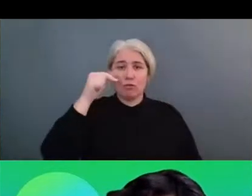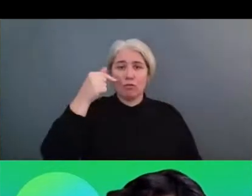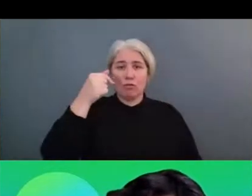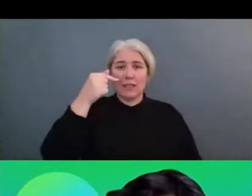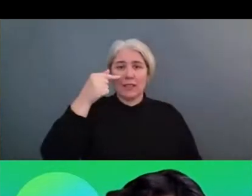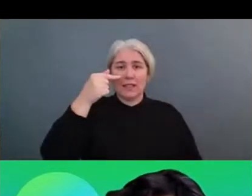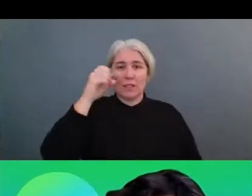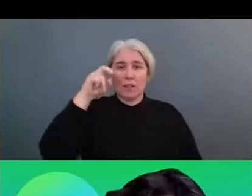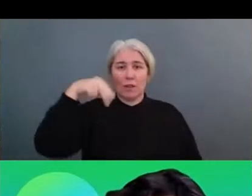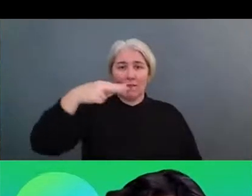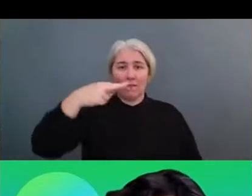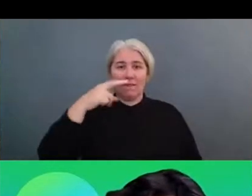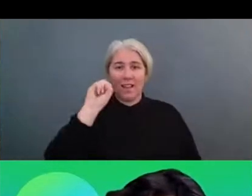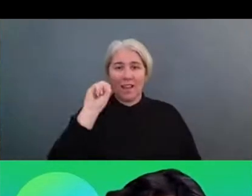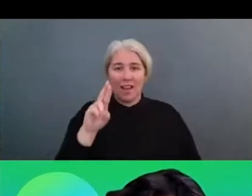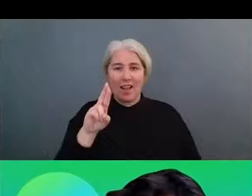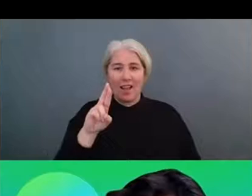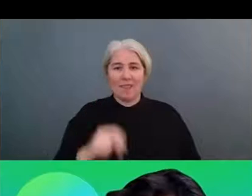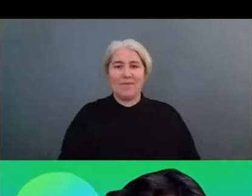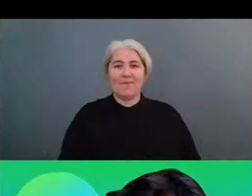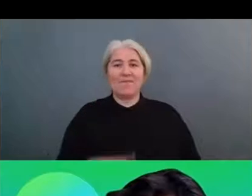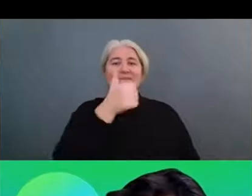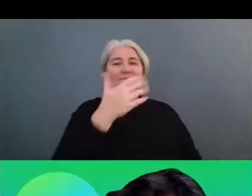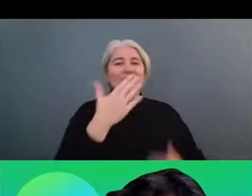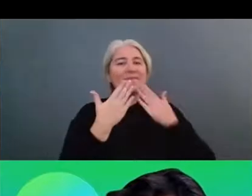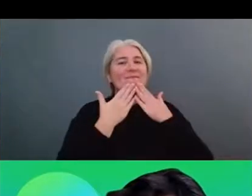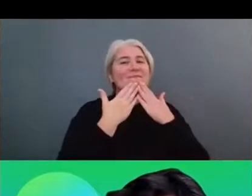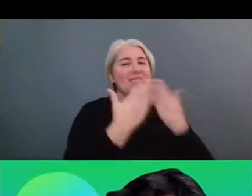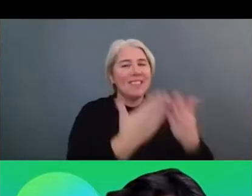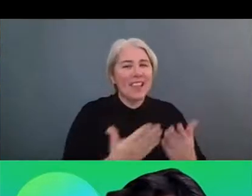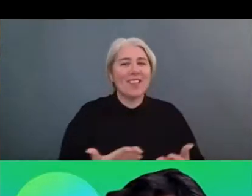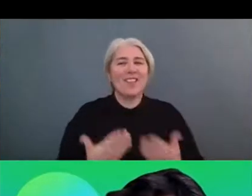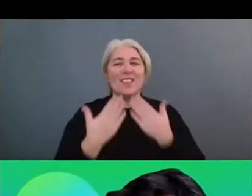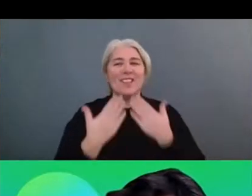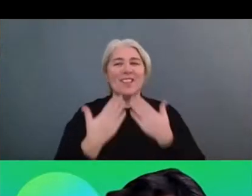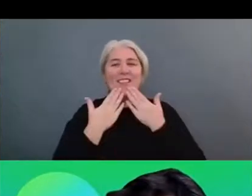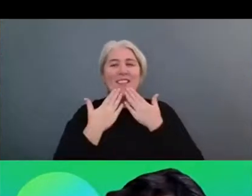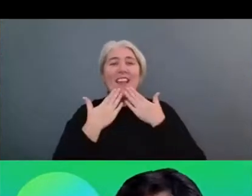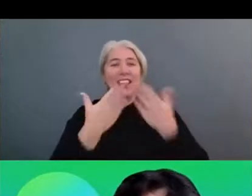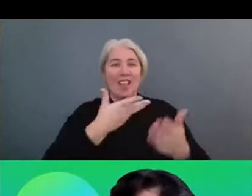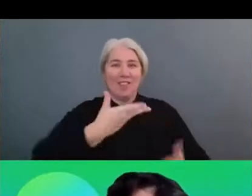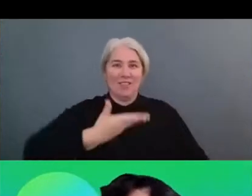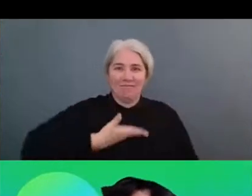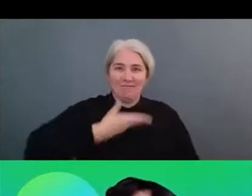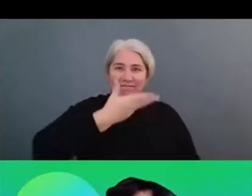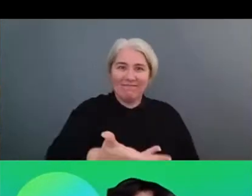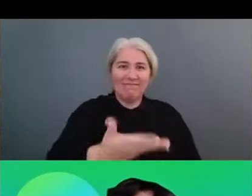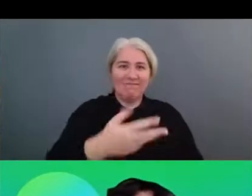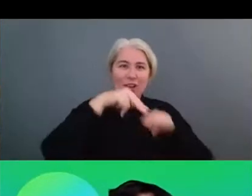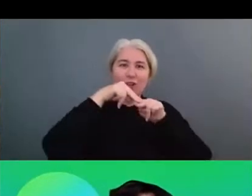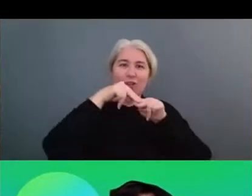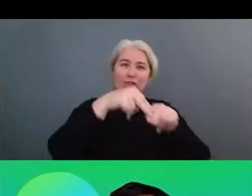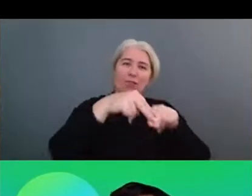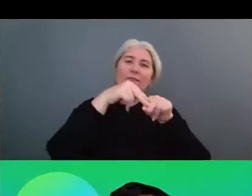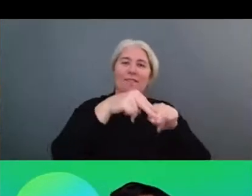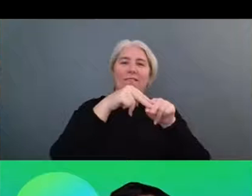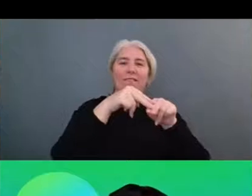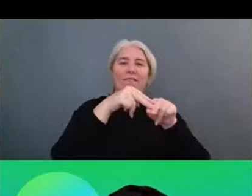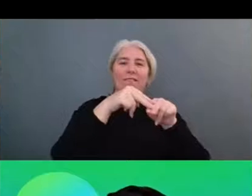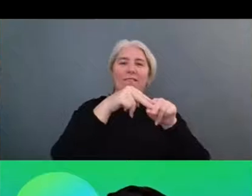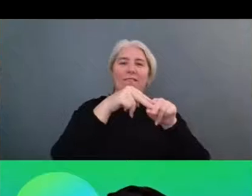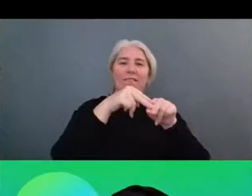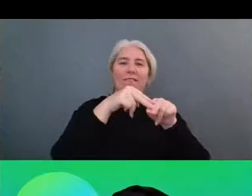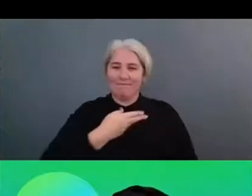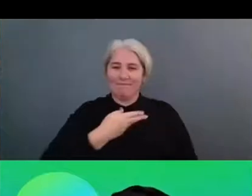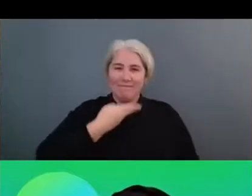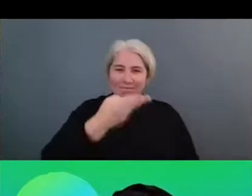Yeah, thanks, Anne, and thanks first off to the Surfrider Foundation Europe for the invitation to join everyone this morning. My name is Chris Marshall. I work for UN